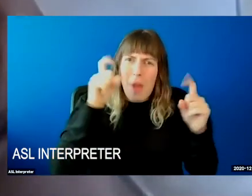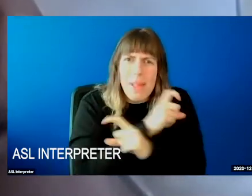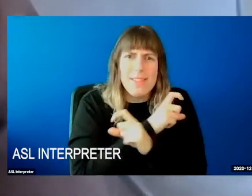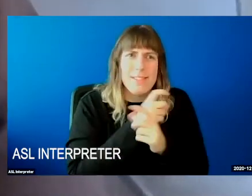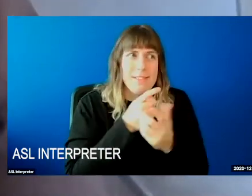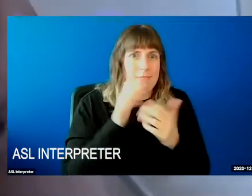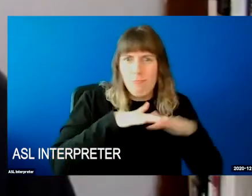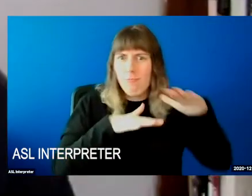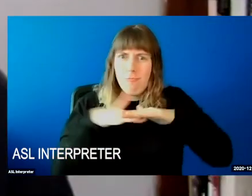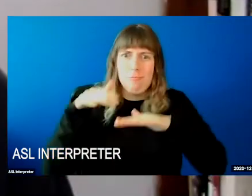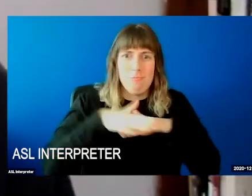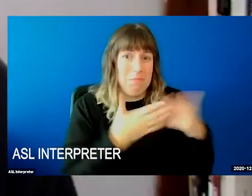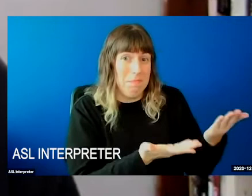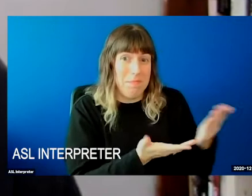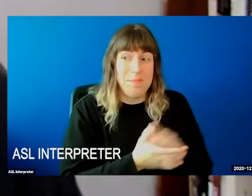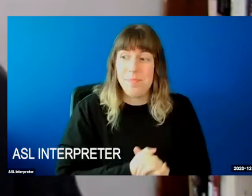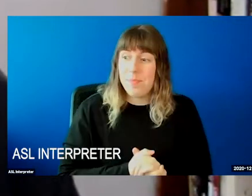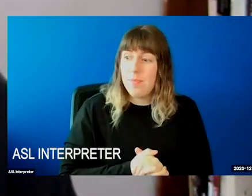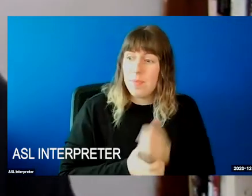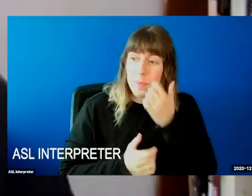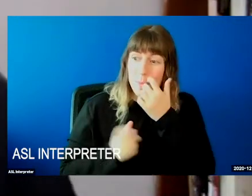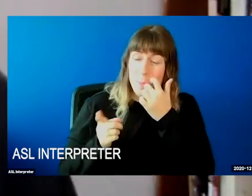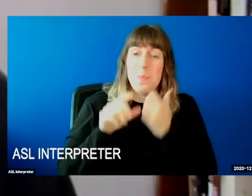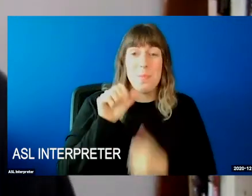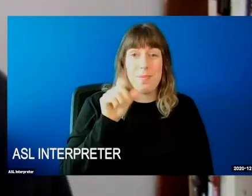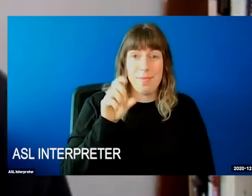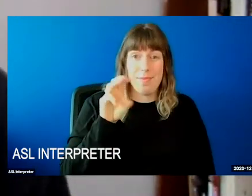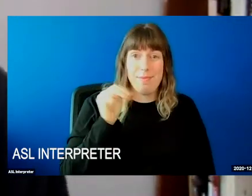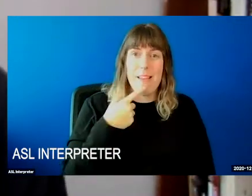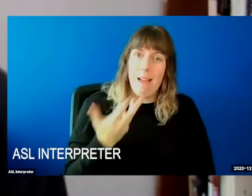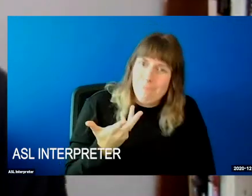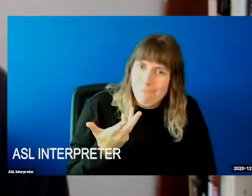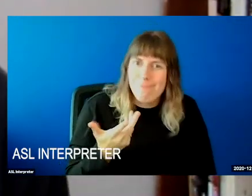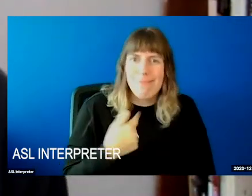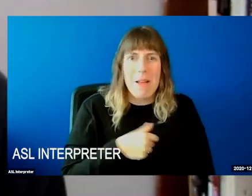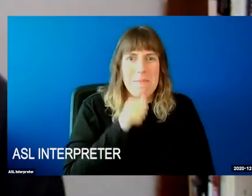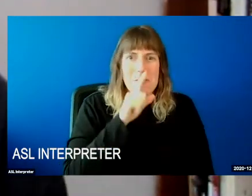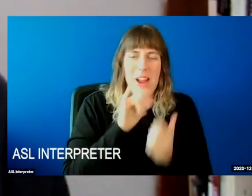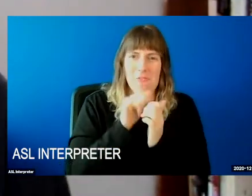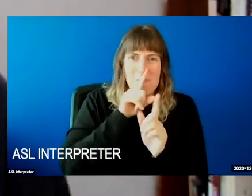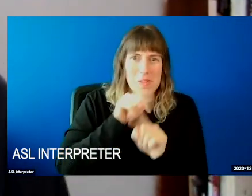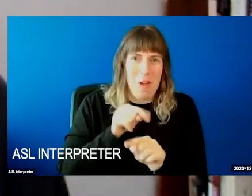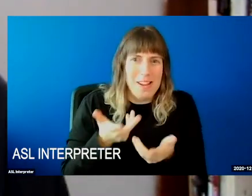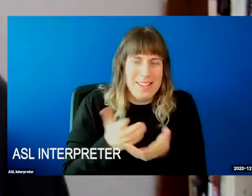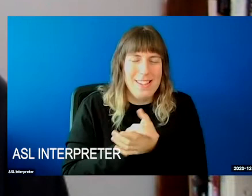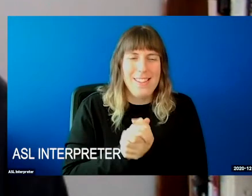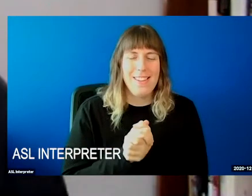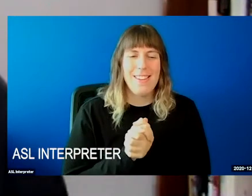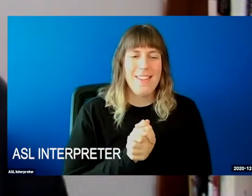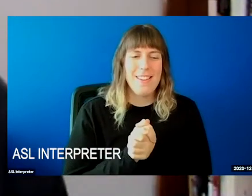we're talking about? Well, I don't know whether it's, I don't quite know what to say, except